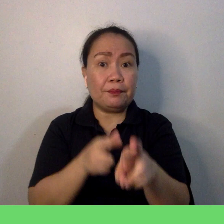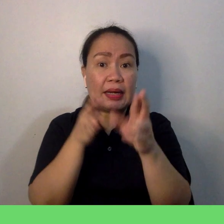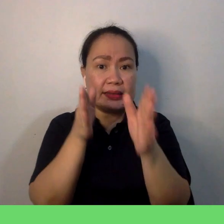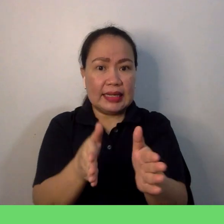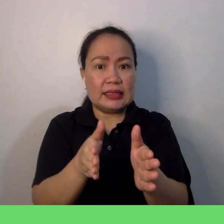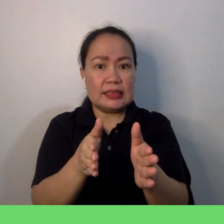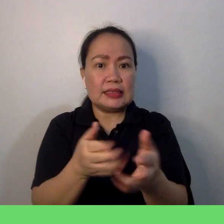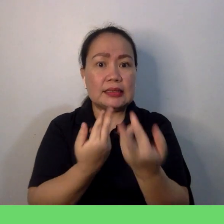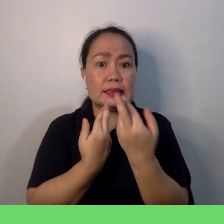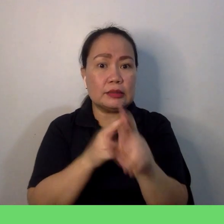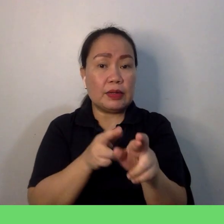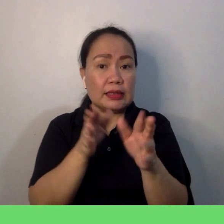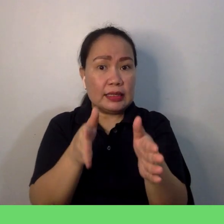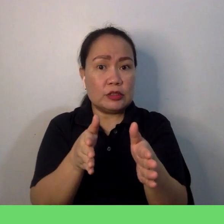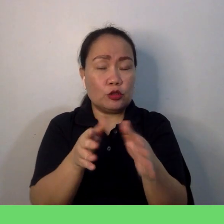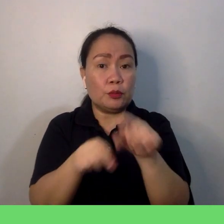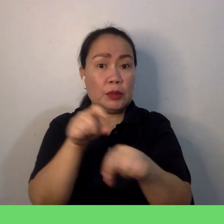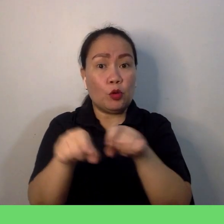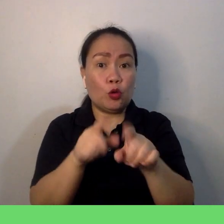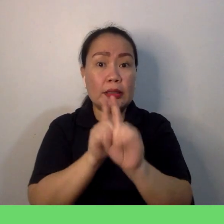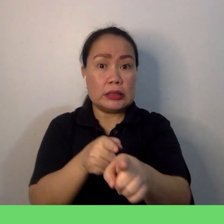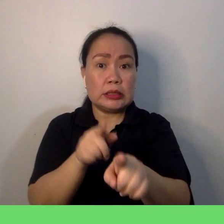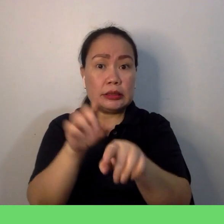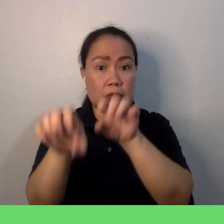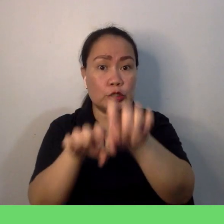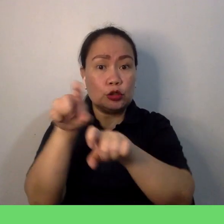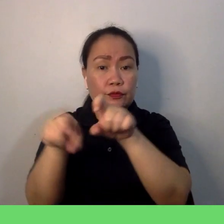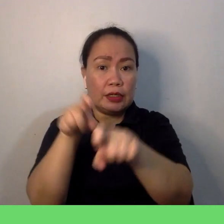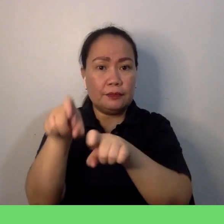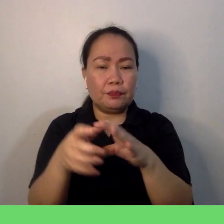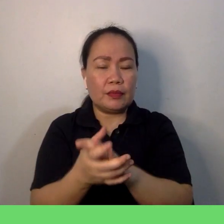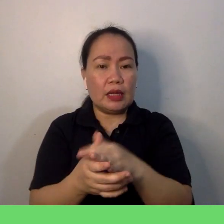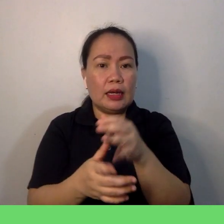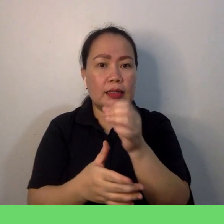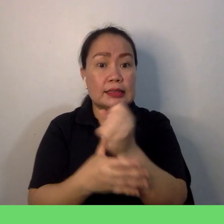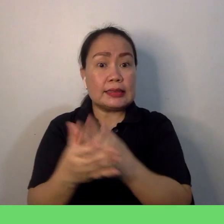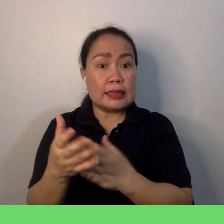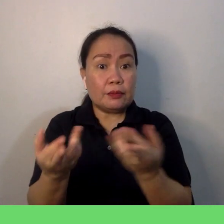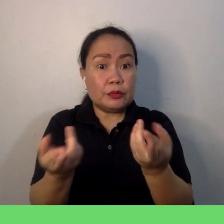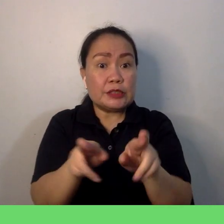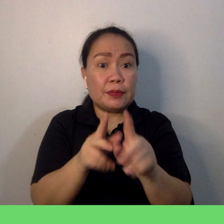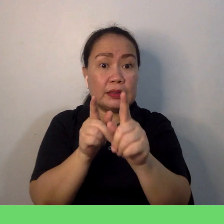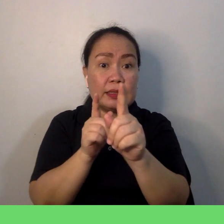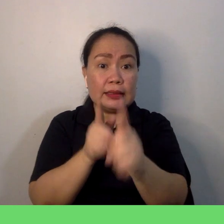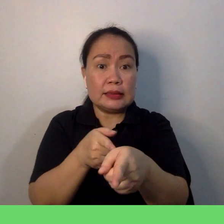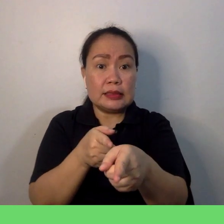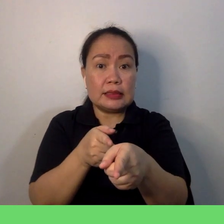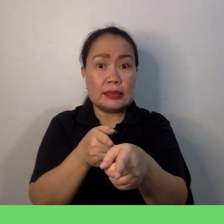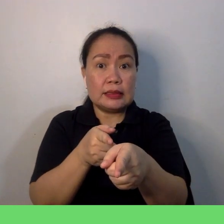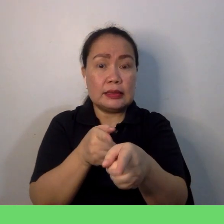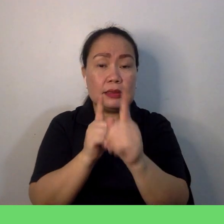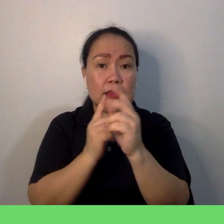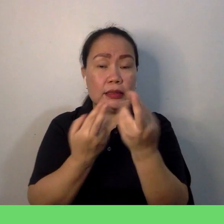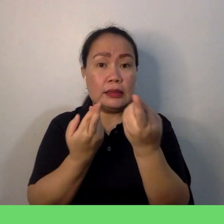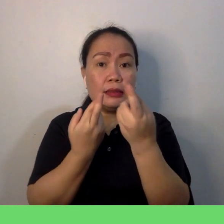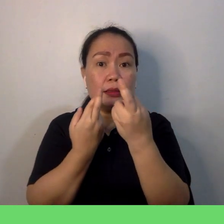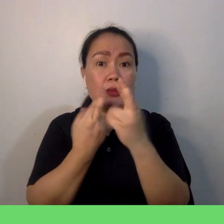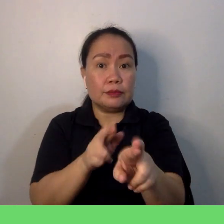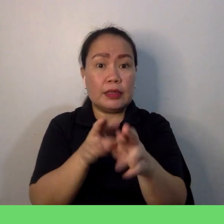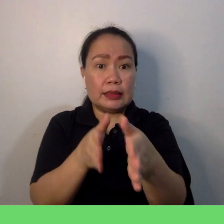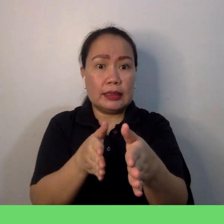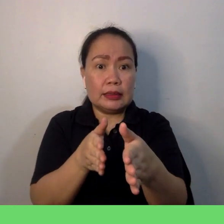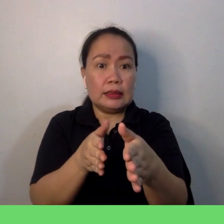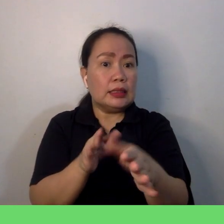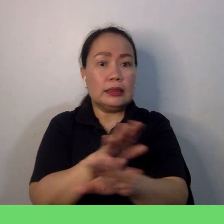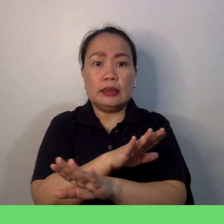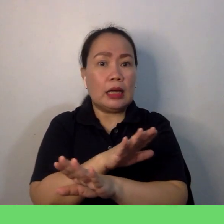sa work. Okay? So, ang mali dito, since ang kinukuha niyang data, ang gusto